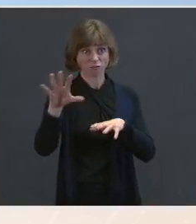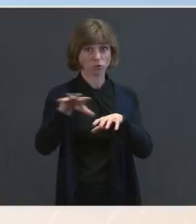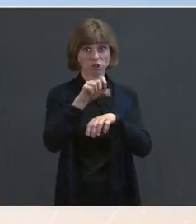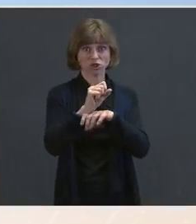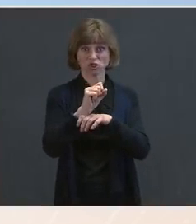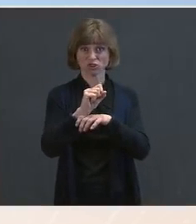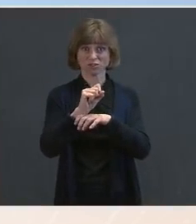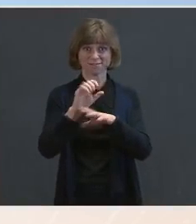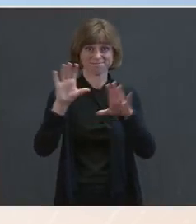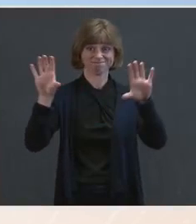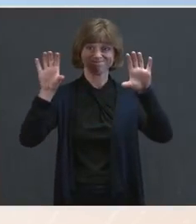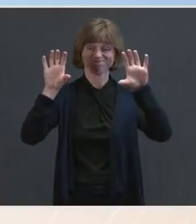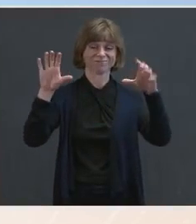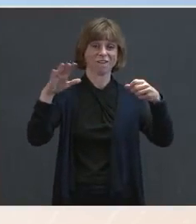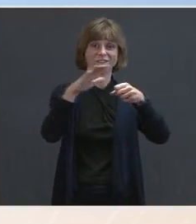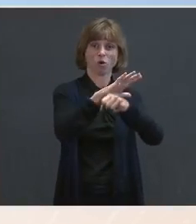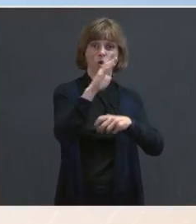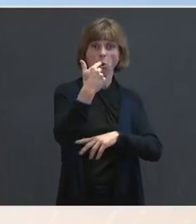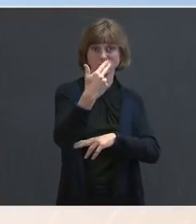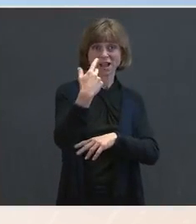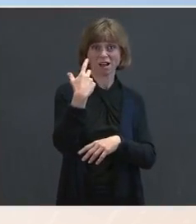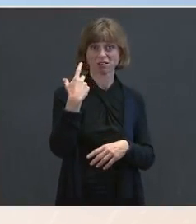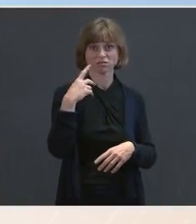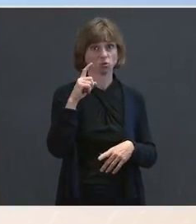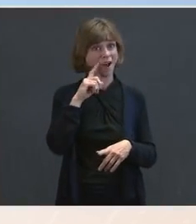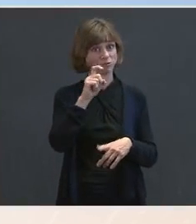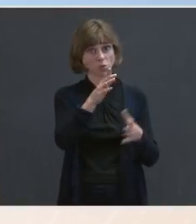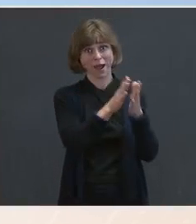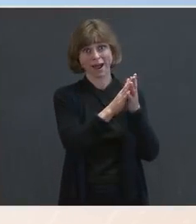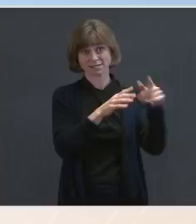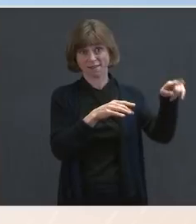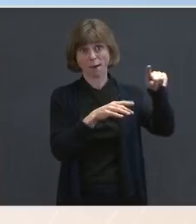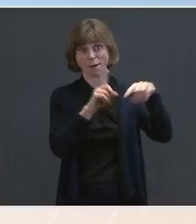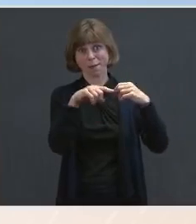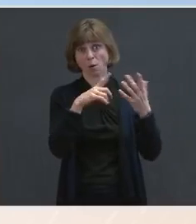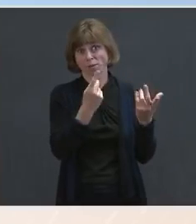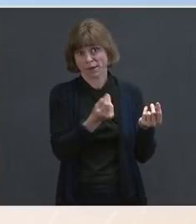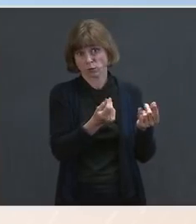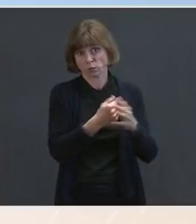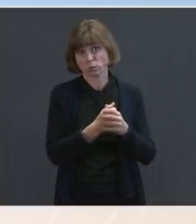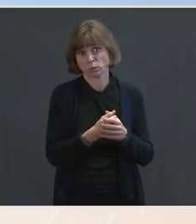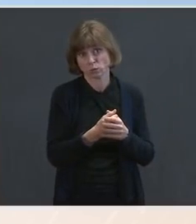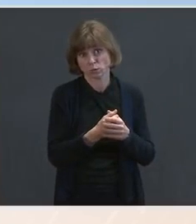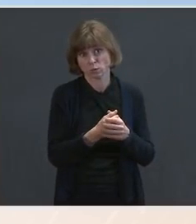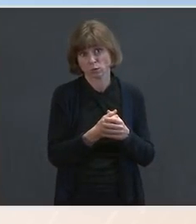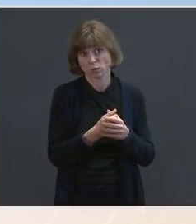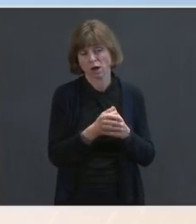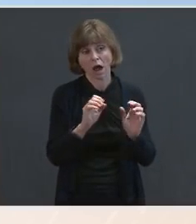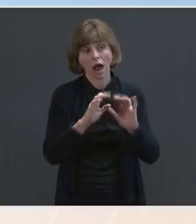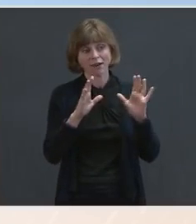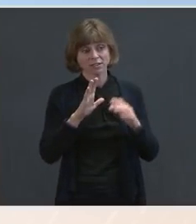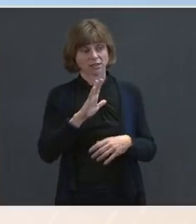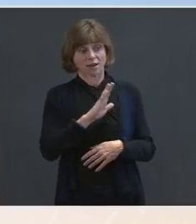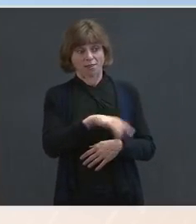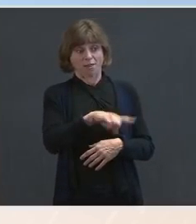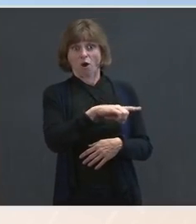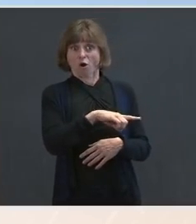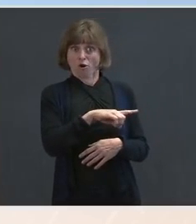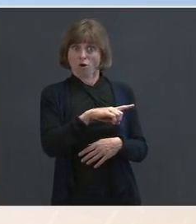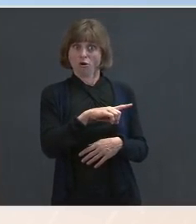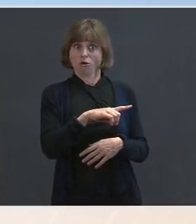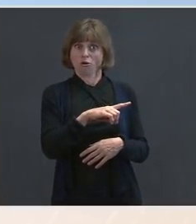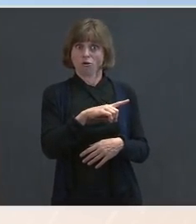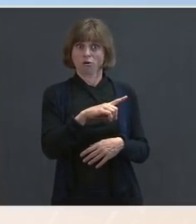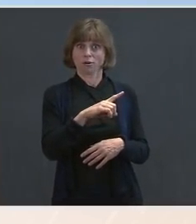some cases, and you certainly have to talk to some of them about the steps they take. But obviously, their assistance